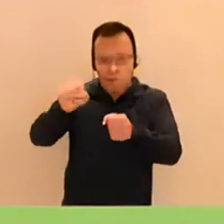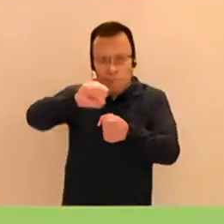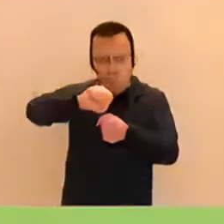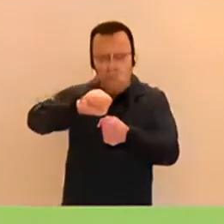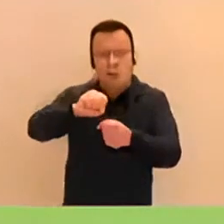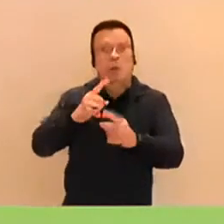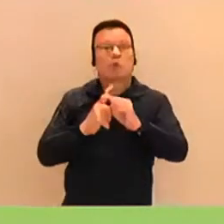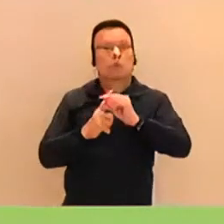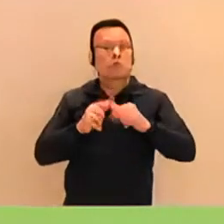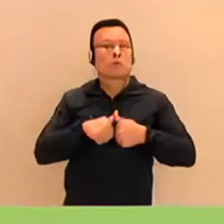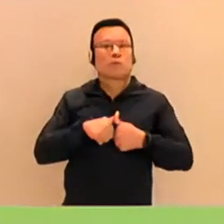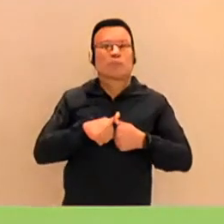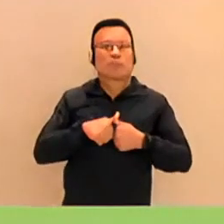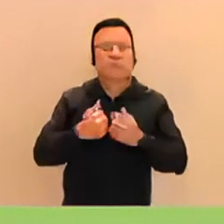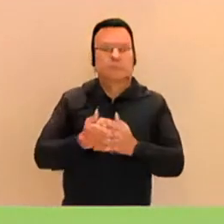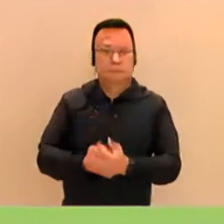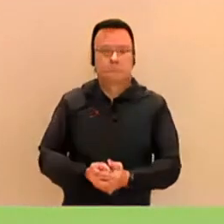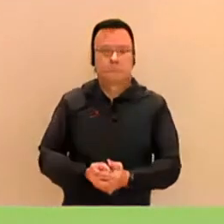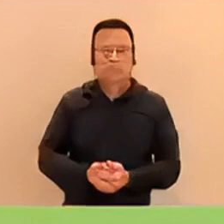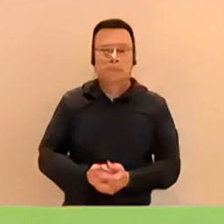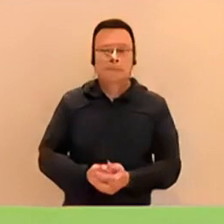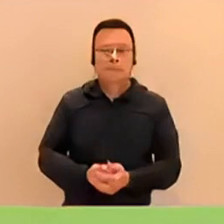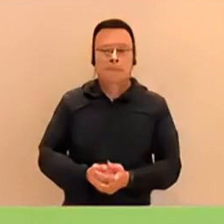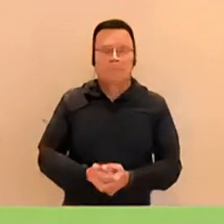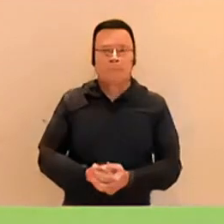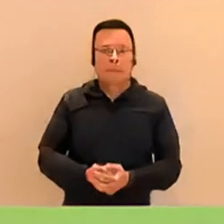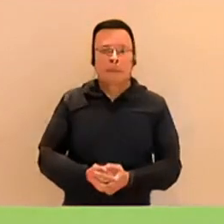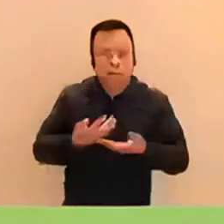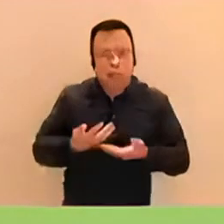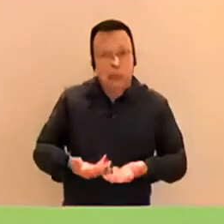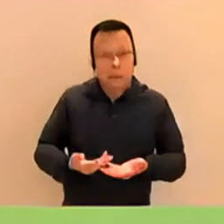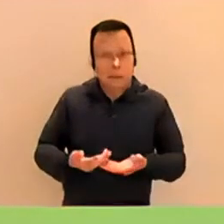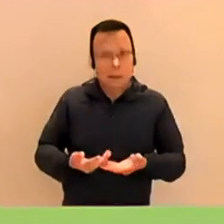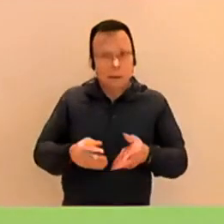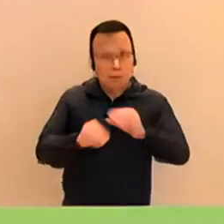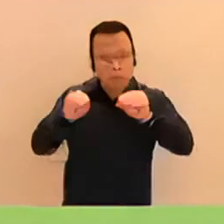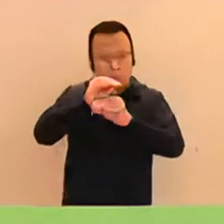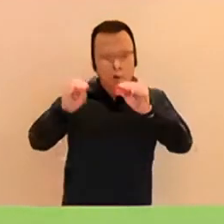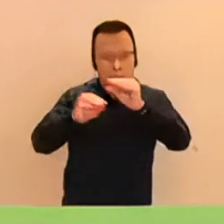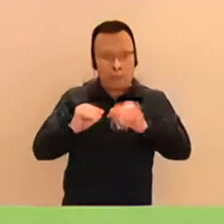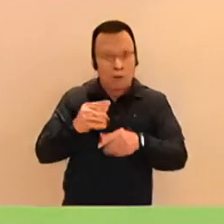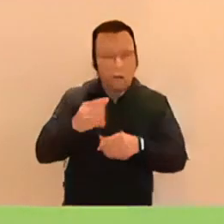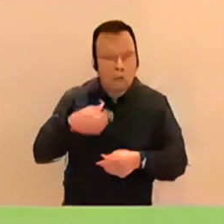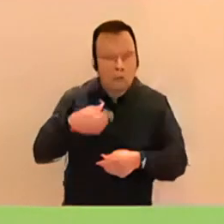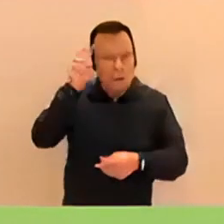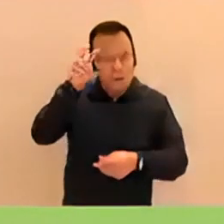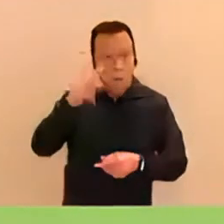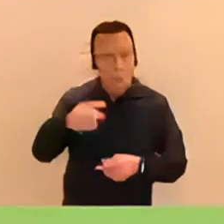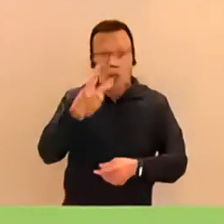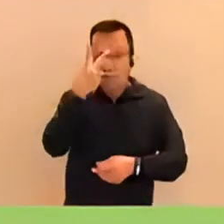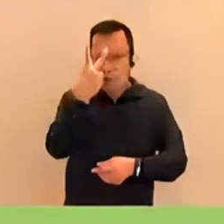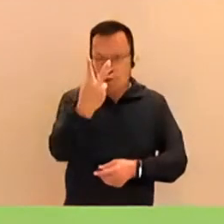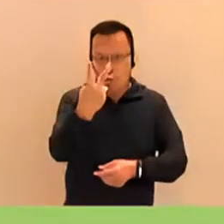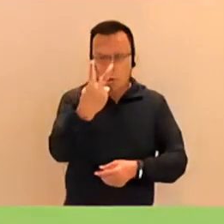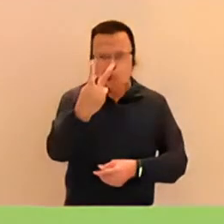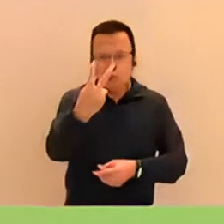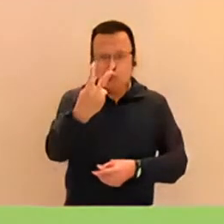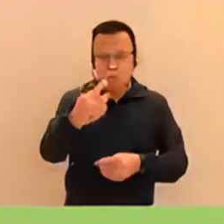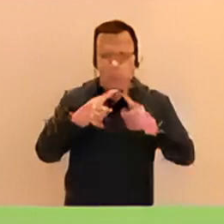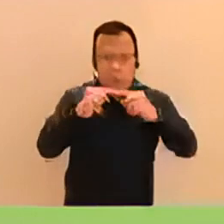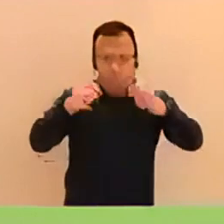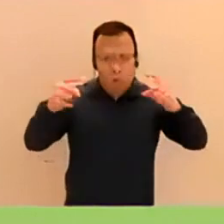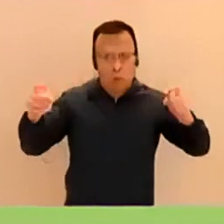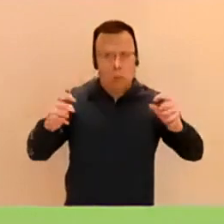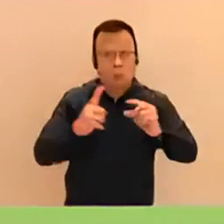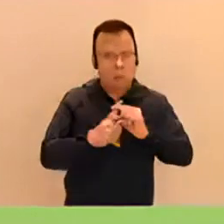a close-knit network of two metropolises shown on this slide. Now, namely the Harbour Metropolis at the